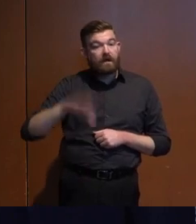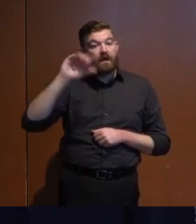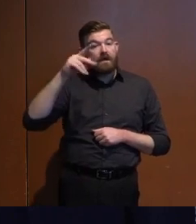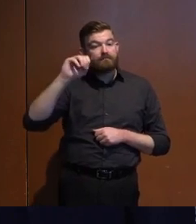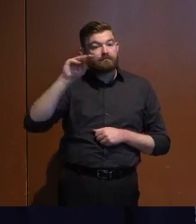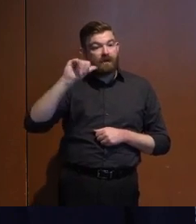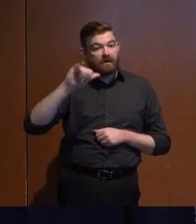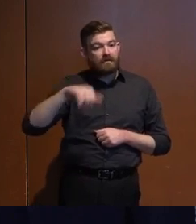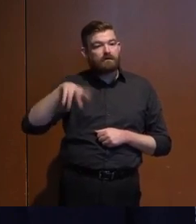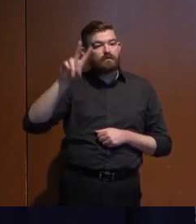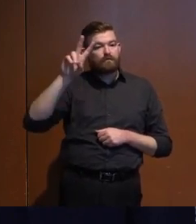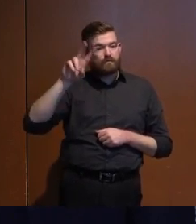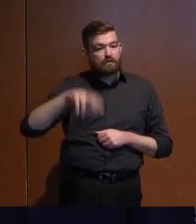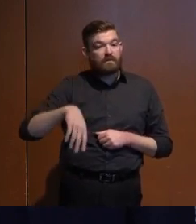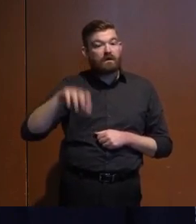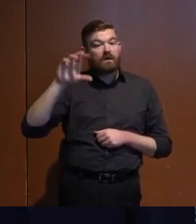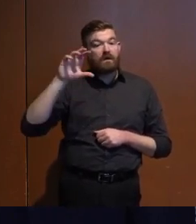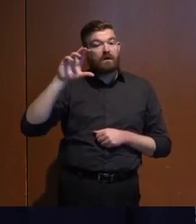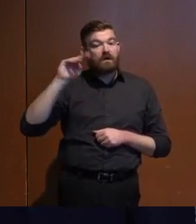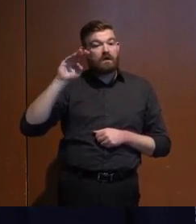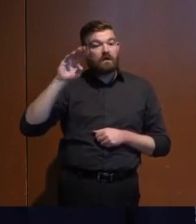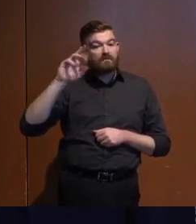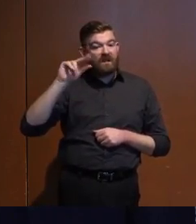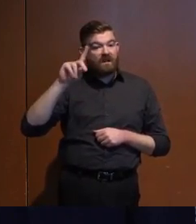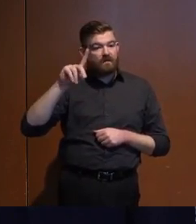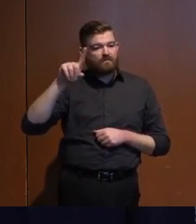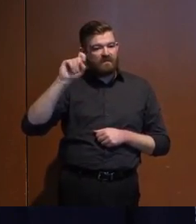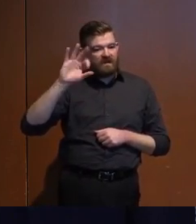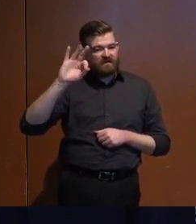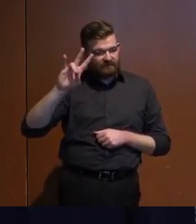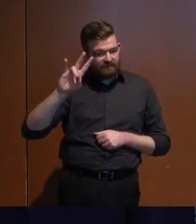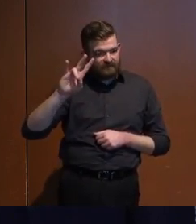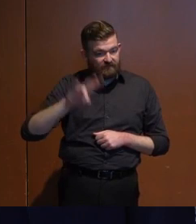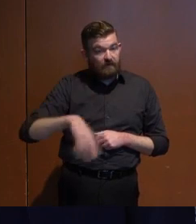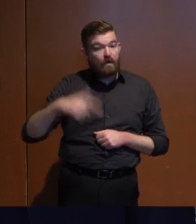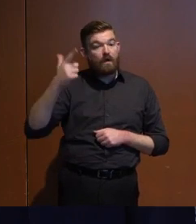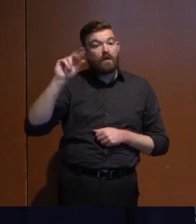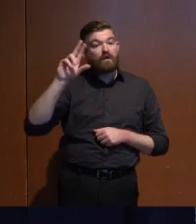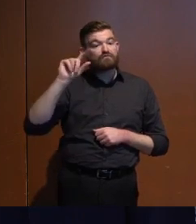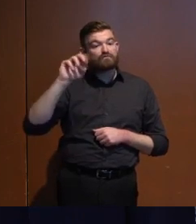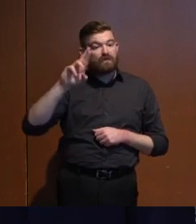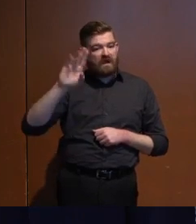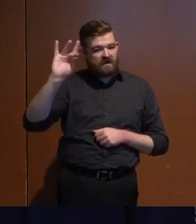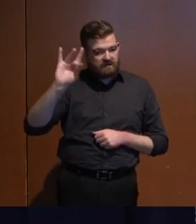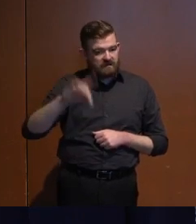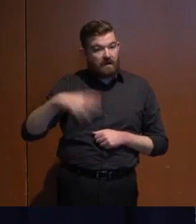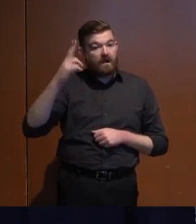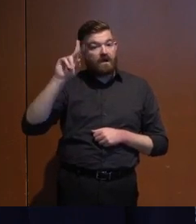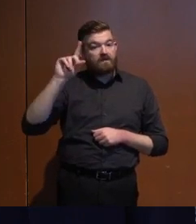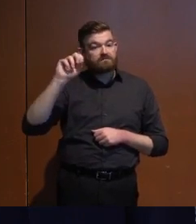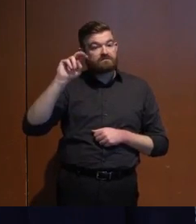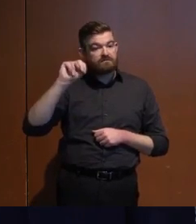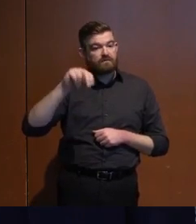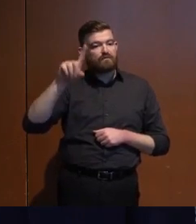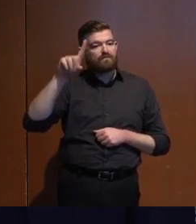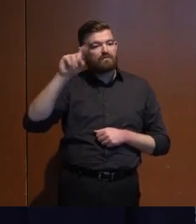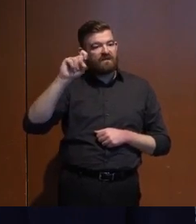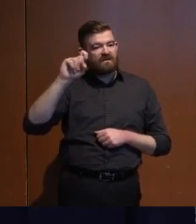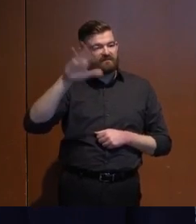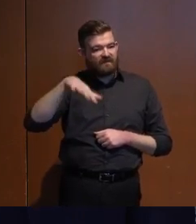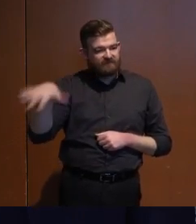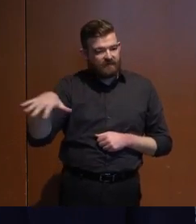2, Essex 197, Gloucester 8, Hudson